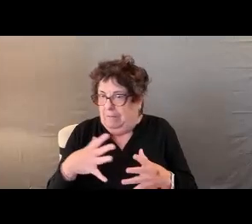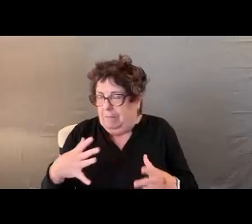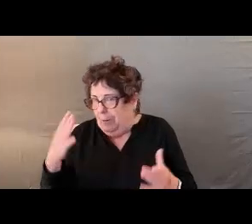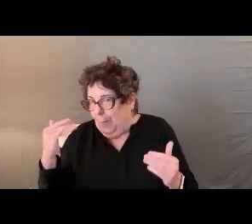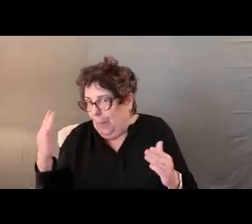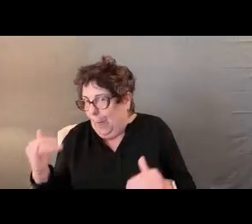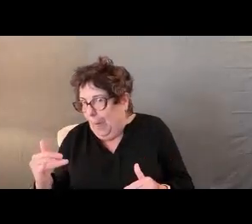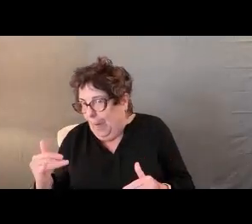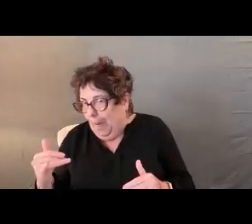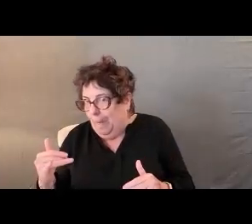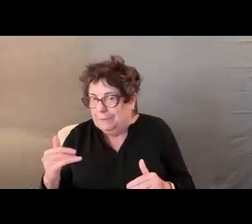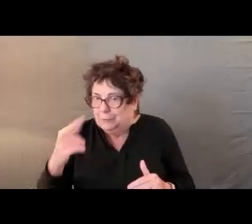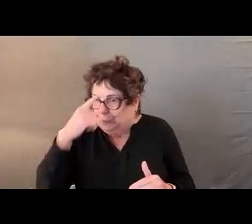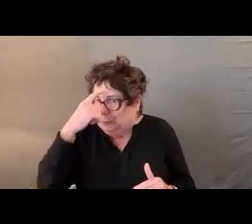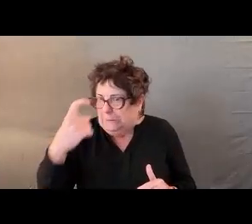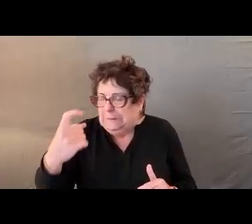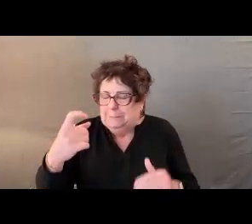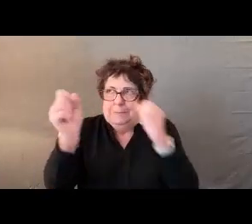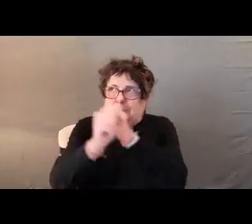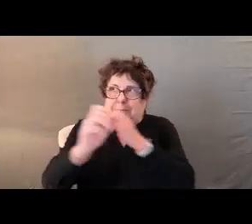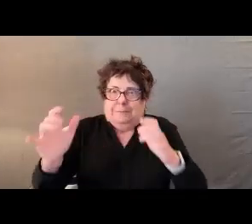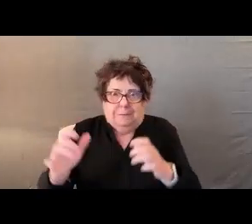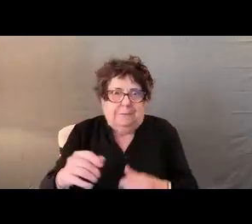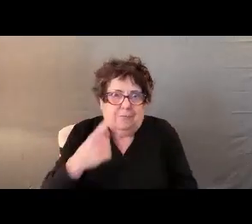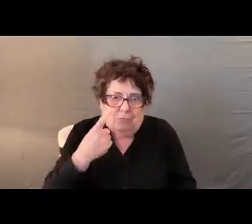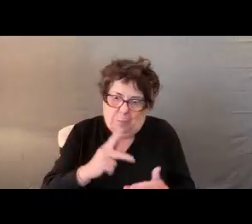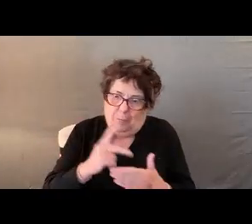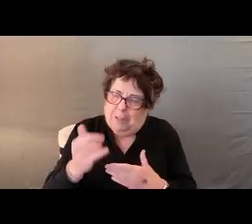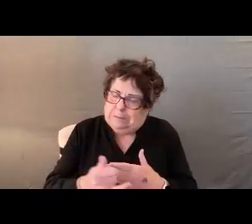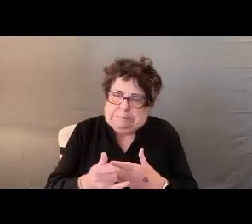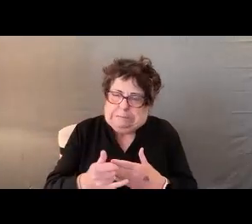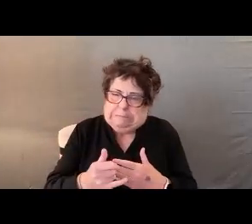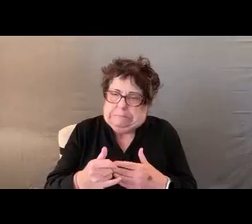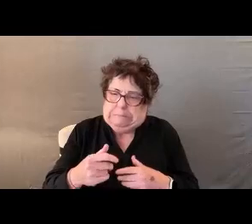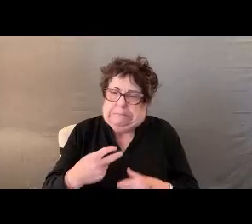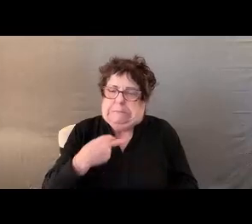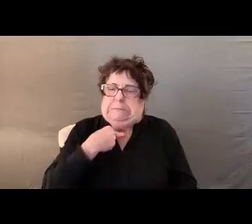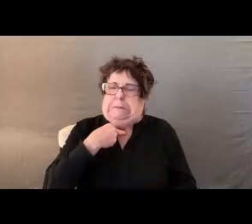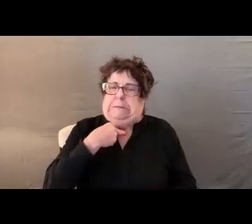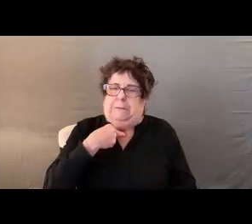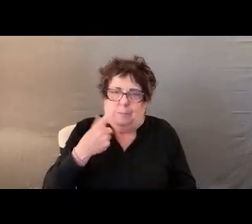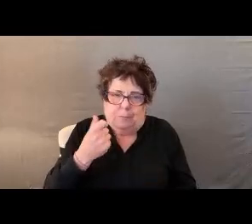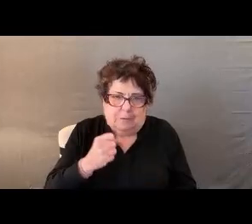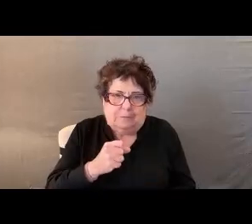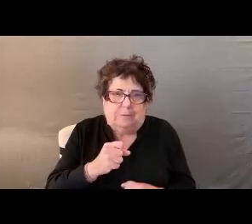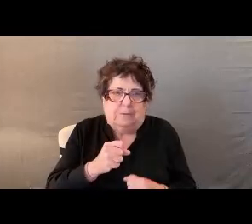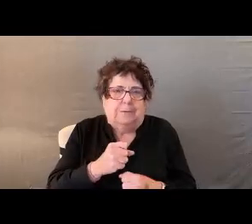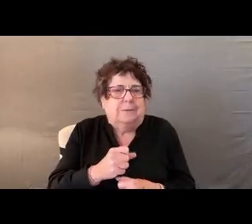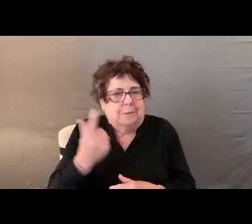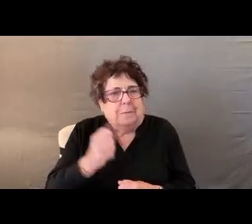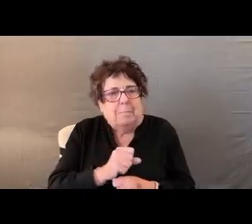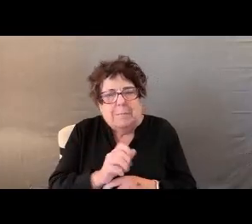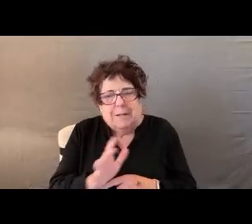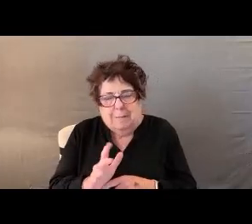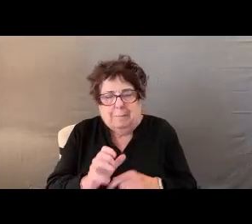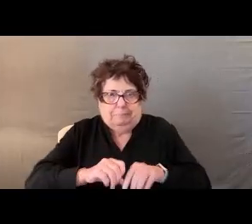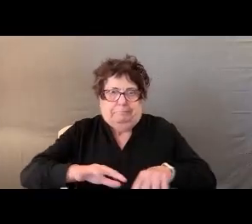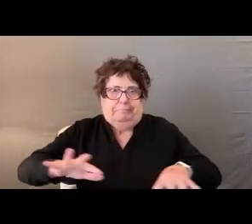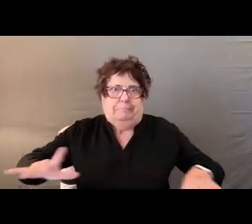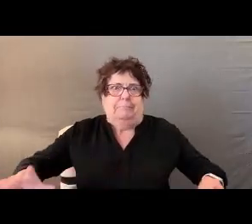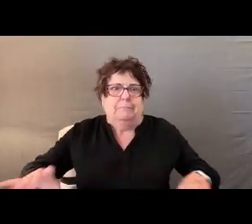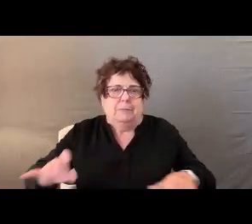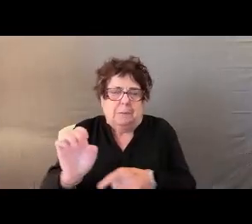projects that got stymied by the demands of the pandemic emergency. And although we did wind up with a draft, we